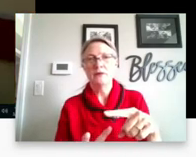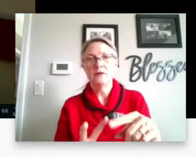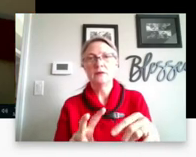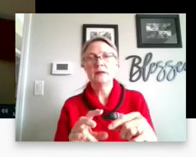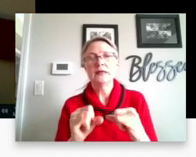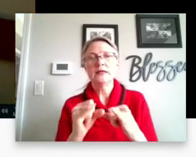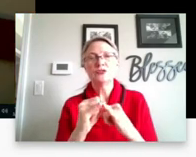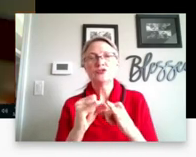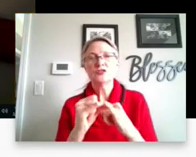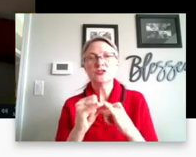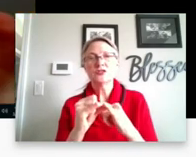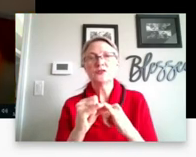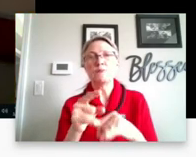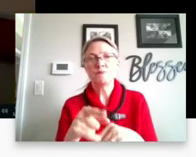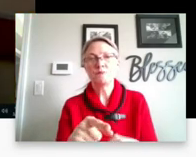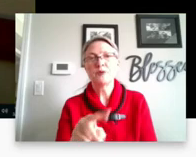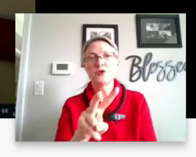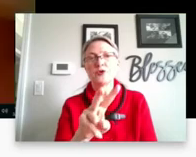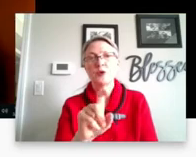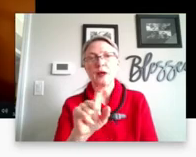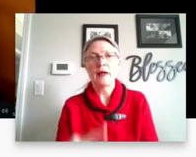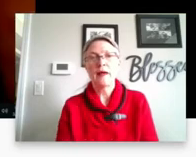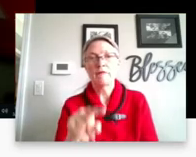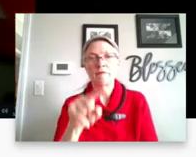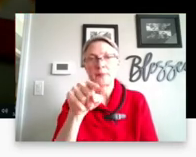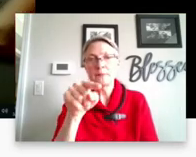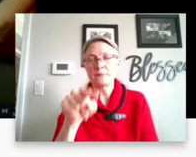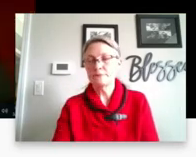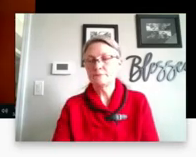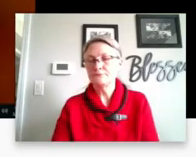inches, so I'll make a tally mark at 2.5.